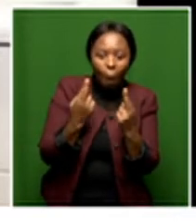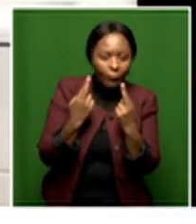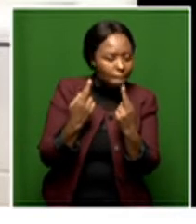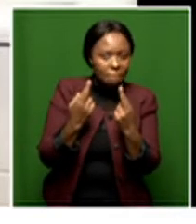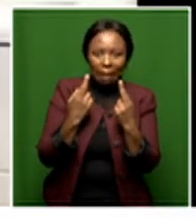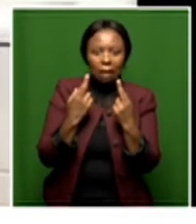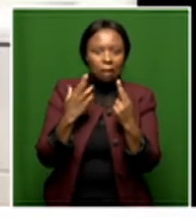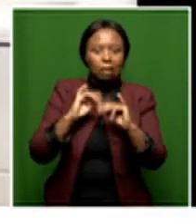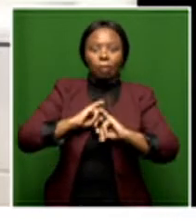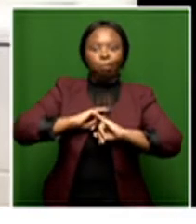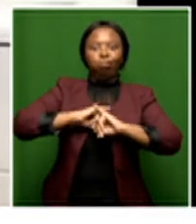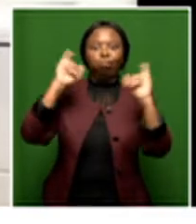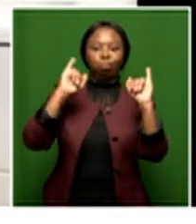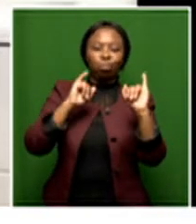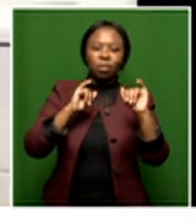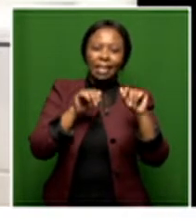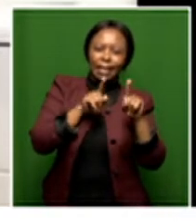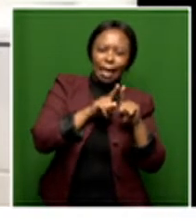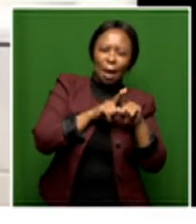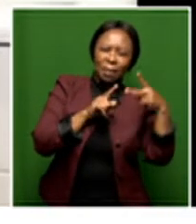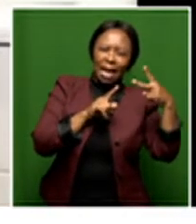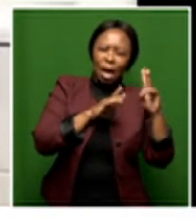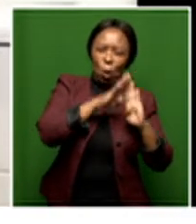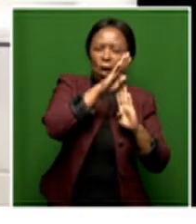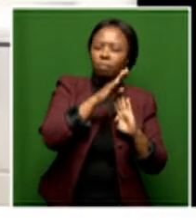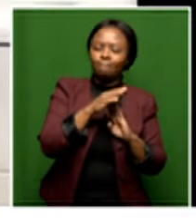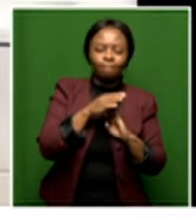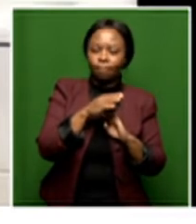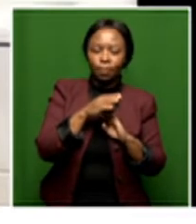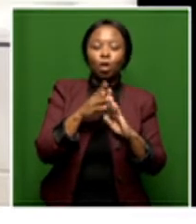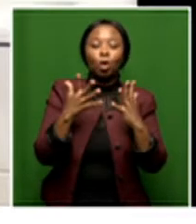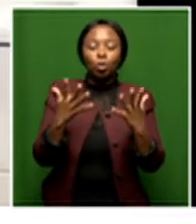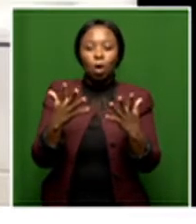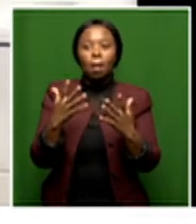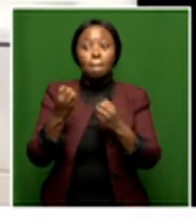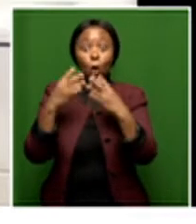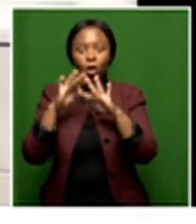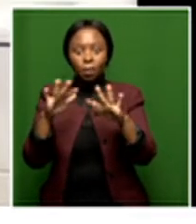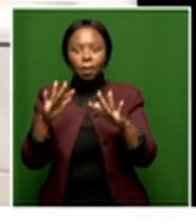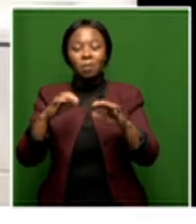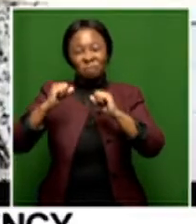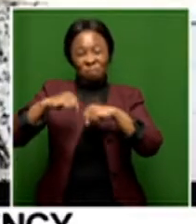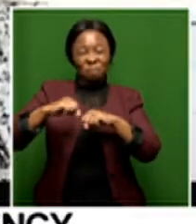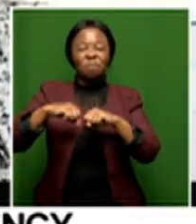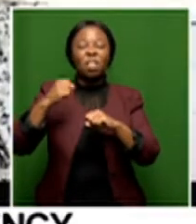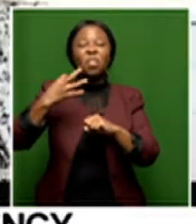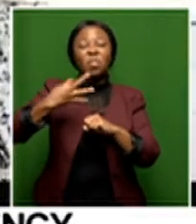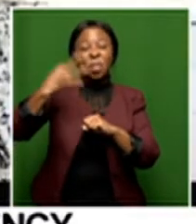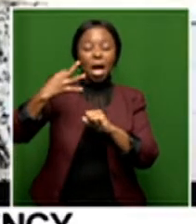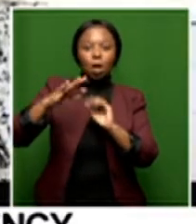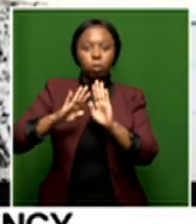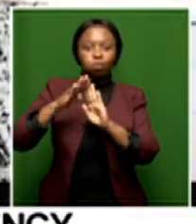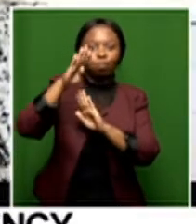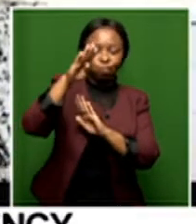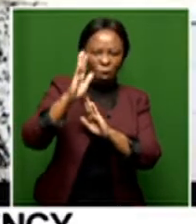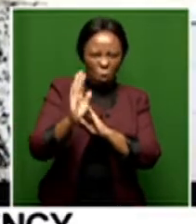as dramatic as we saw in that second wave. But most people are in agreement that we are going to see a third wave. Yeah, certainly. I mean, it is